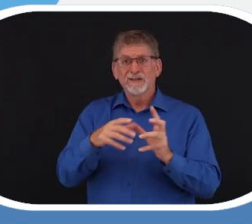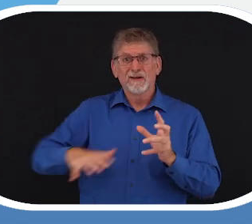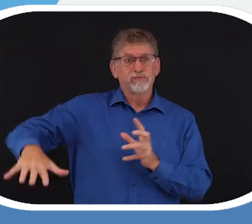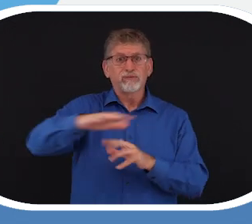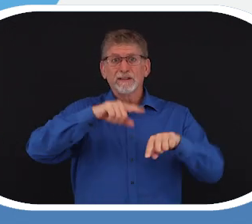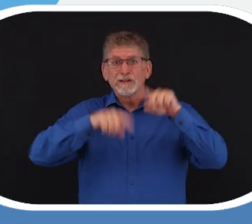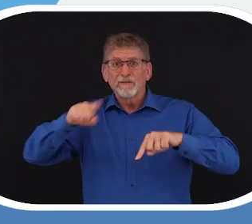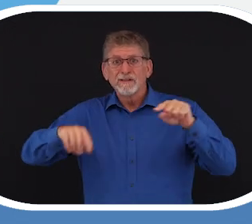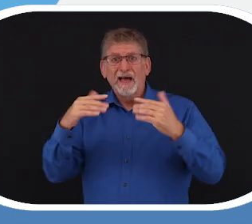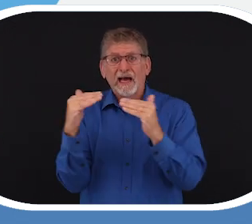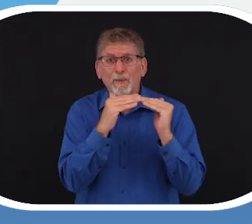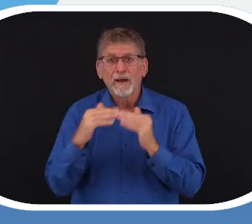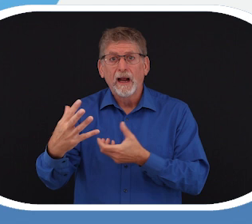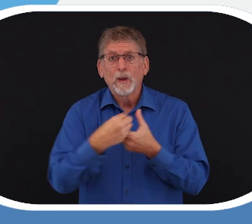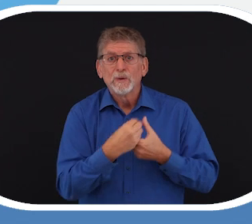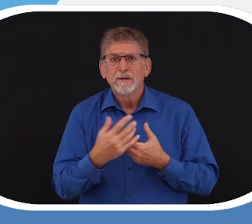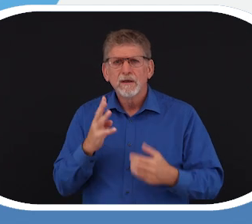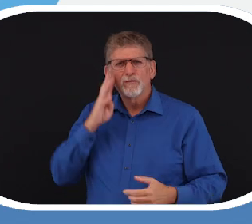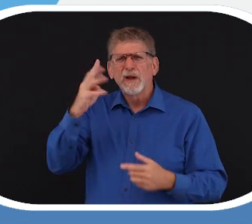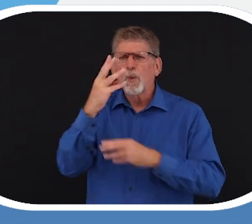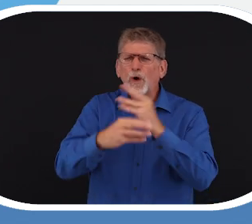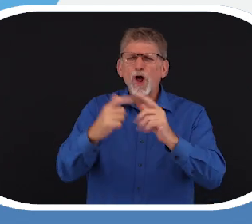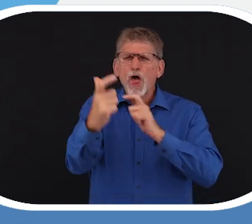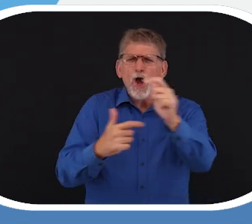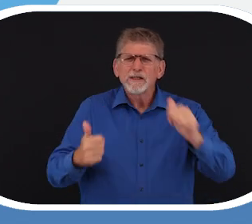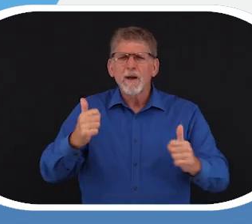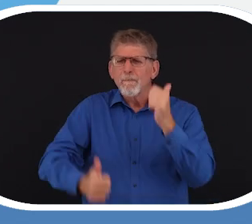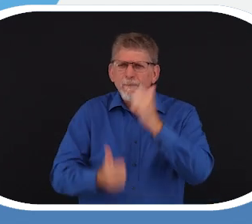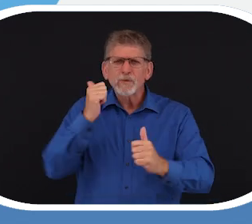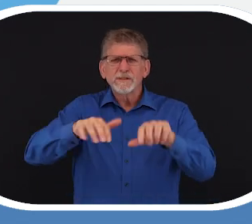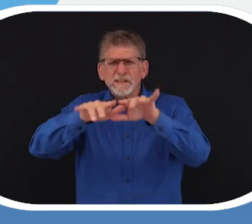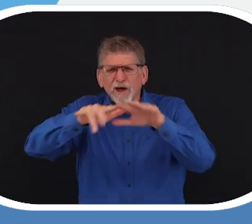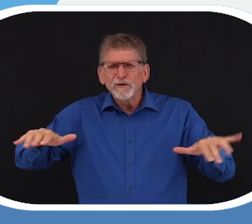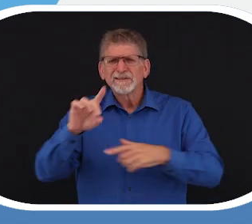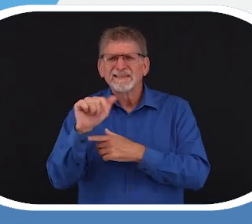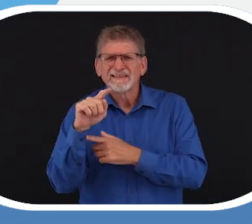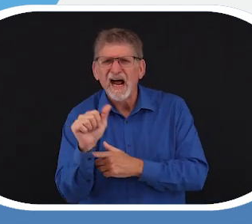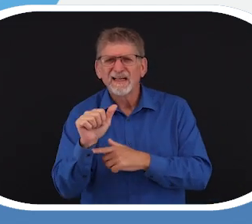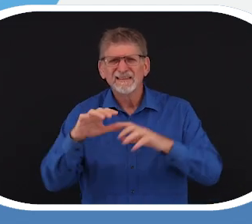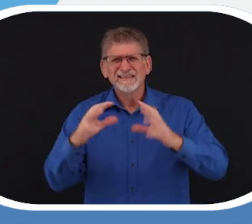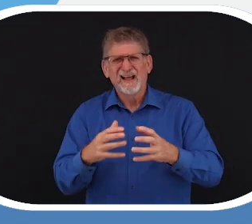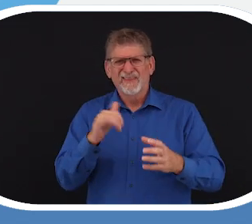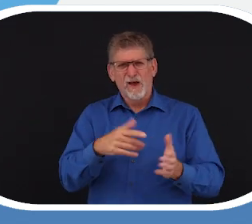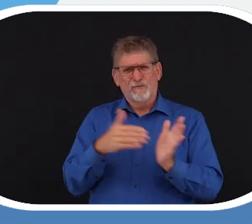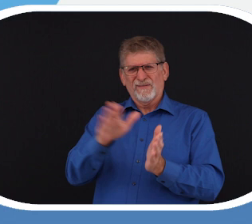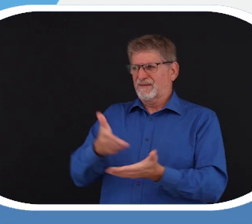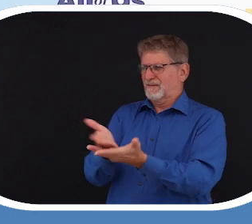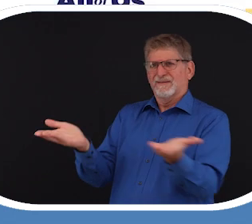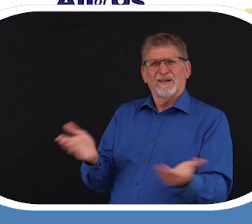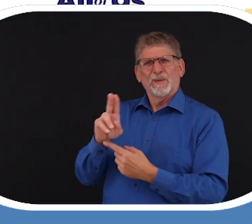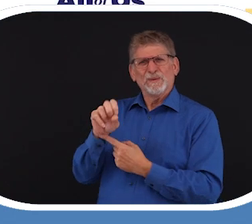have created one of the world's largest and most diverse data sets that is truly reflective of the diversity of the